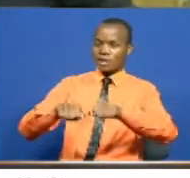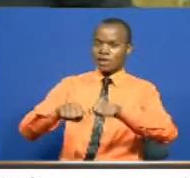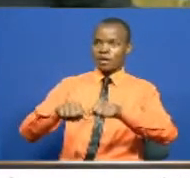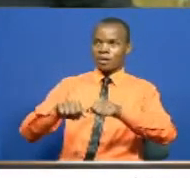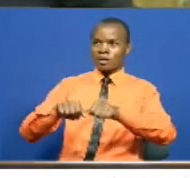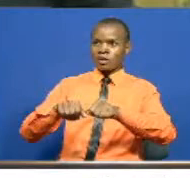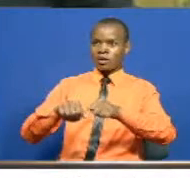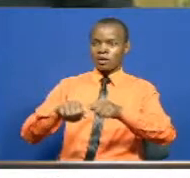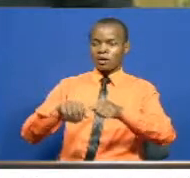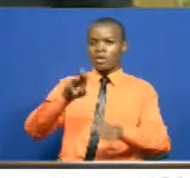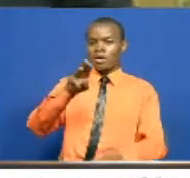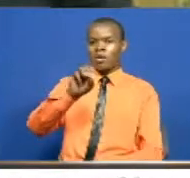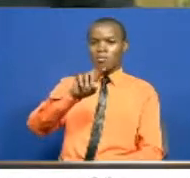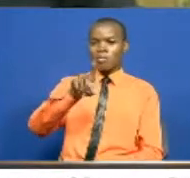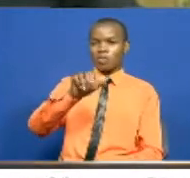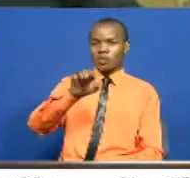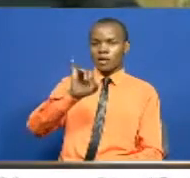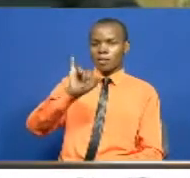takeout for Team Mozambique?